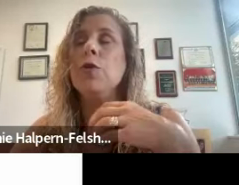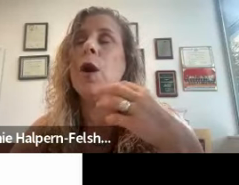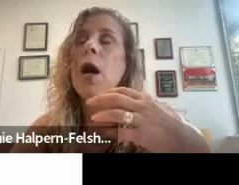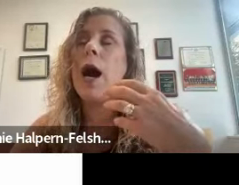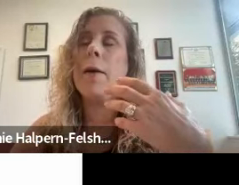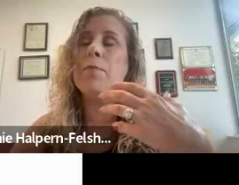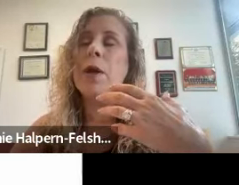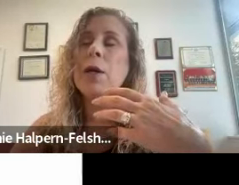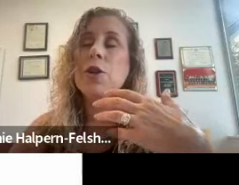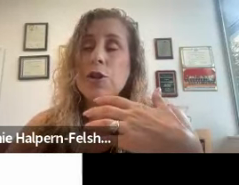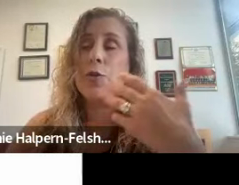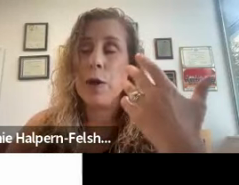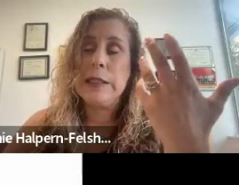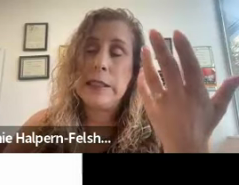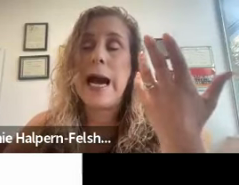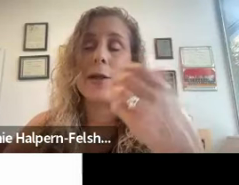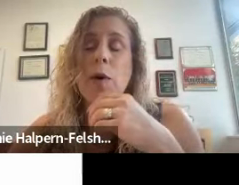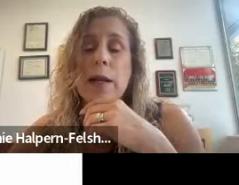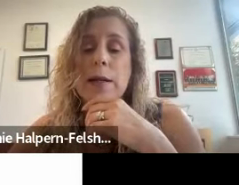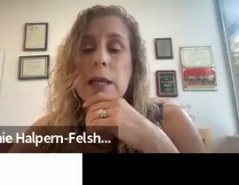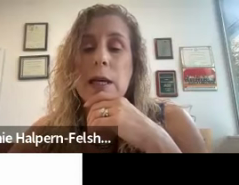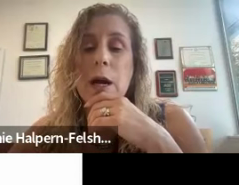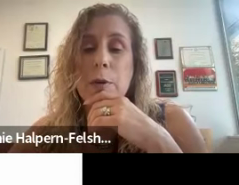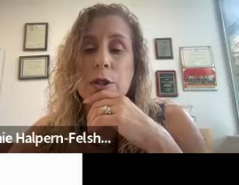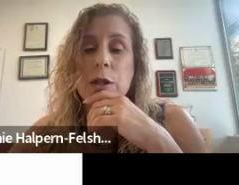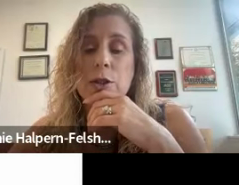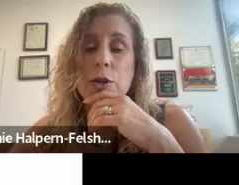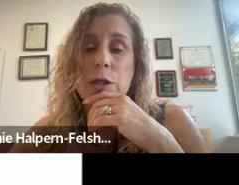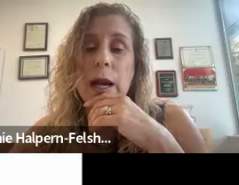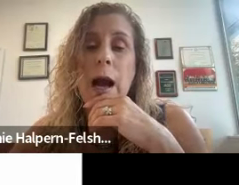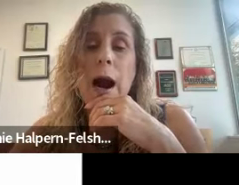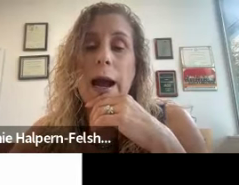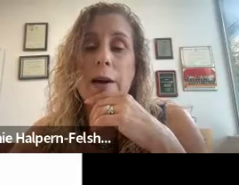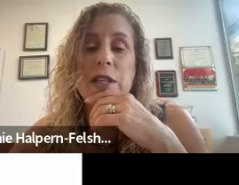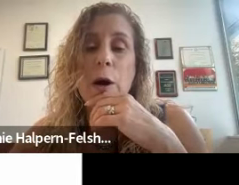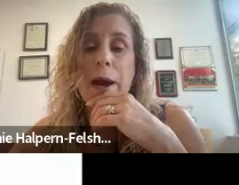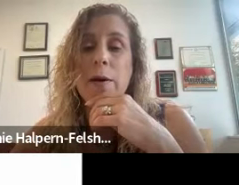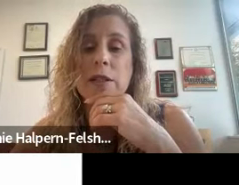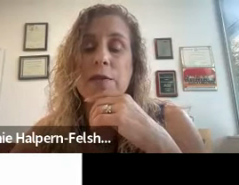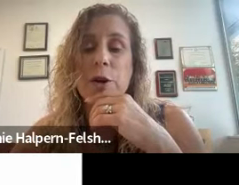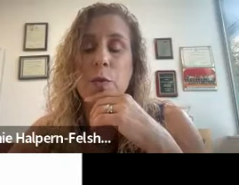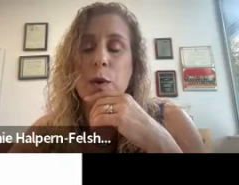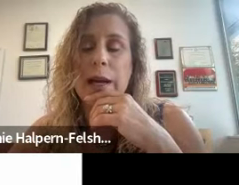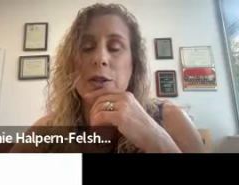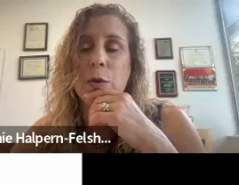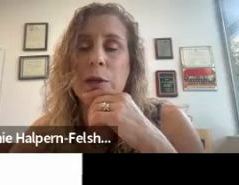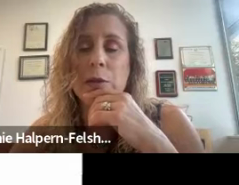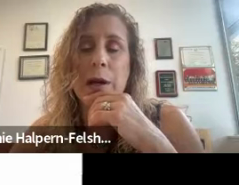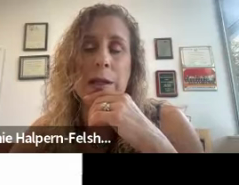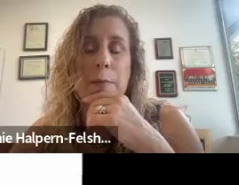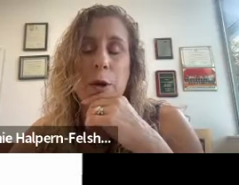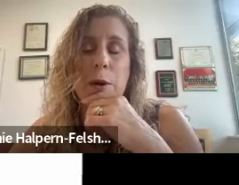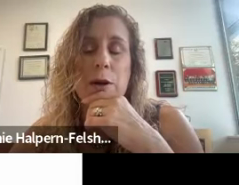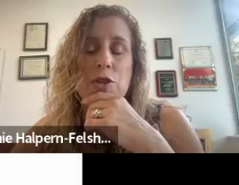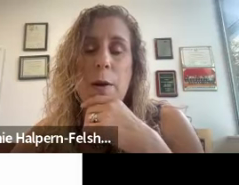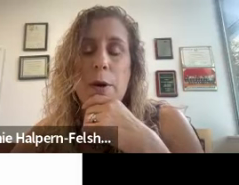difficult to really detect what it is that a young person is using. I often tell parents, if your kid's room is